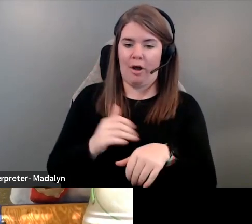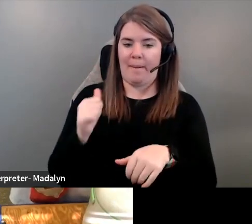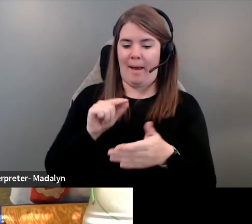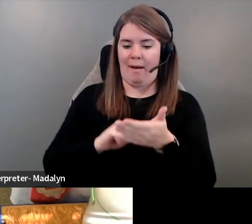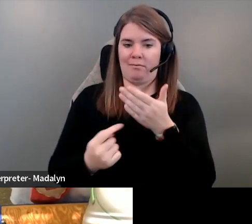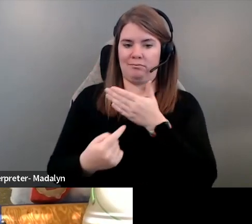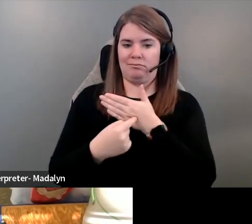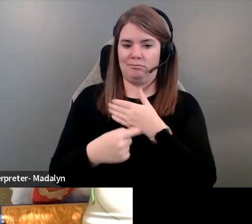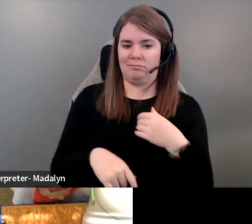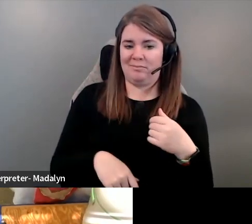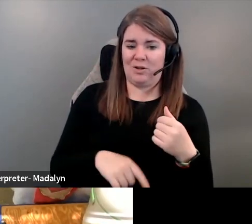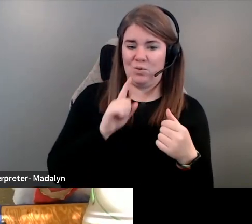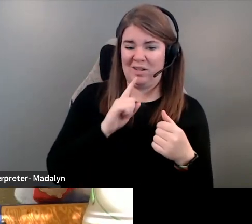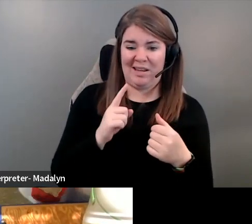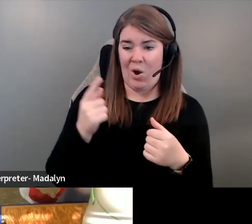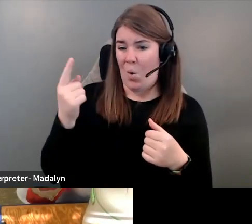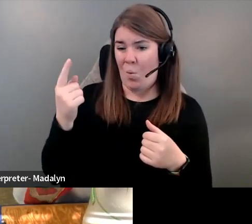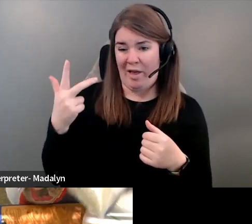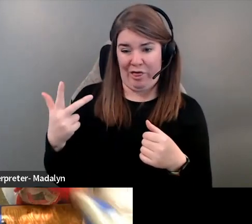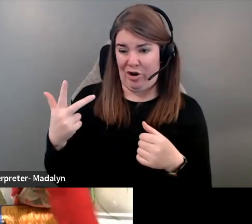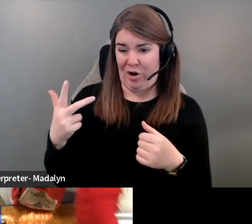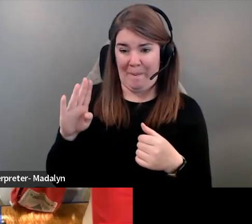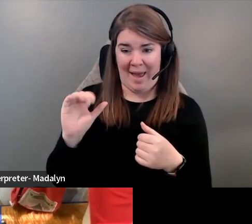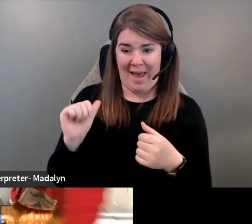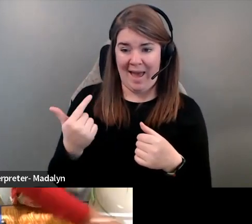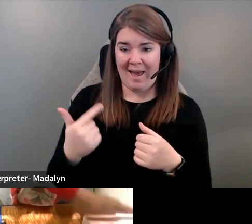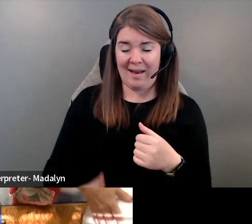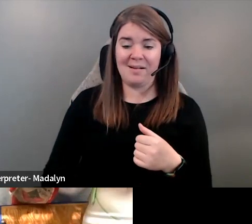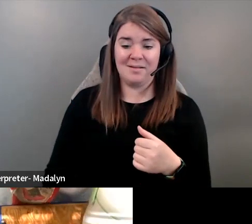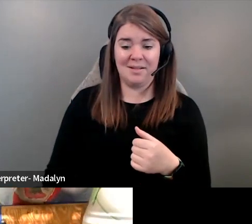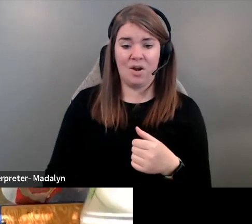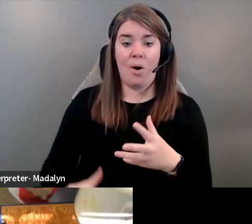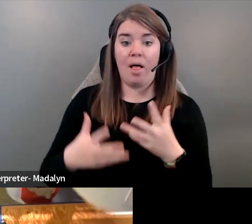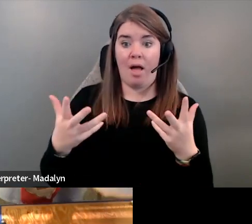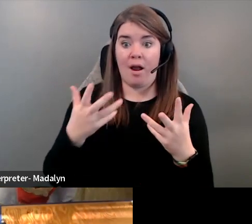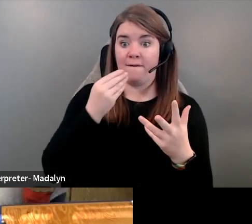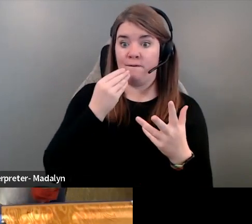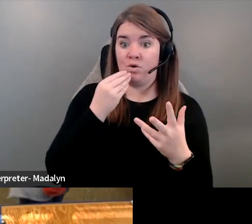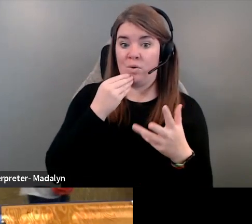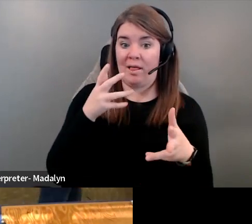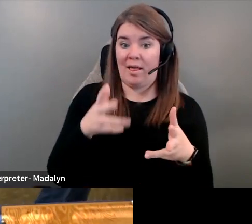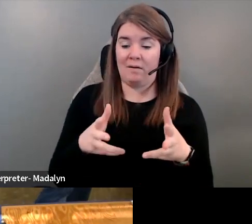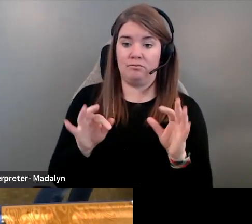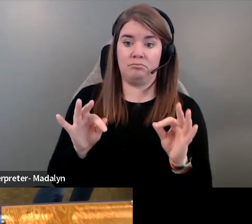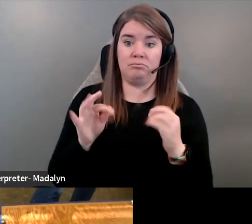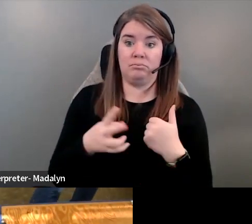be like maybe a third of the rice that's in this package. So lots of food value there for hardly any